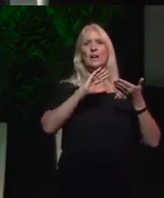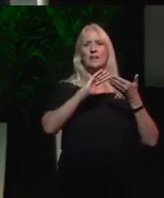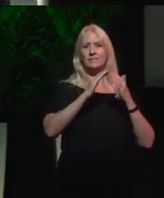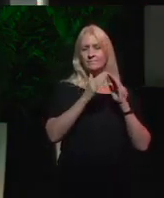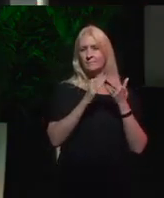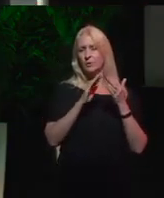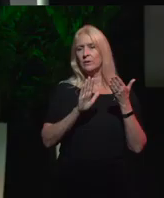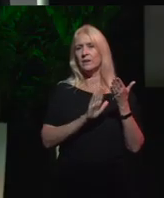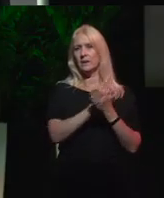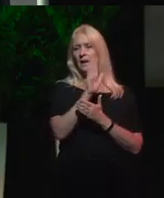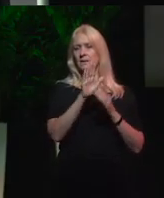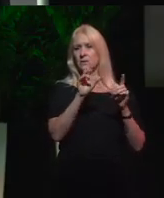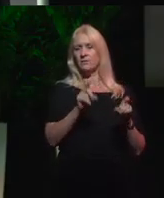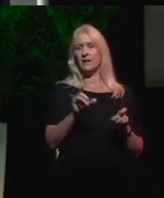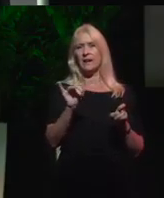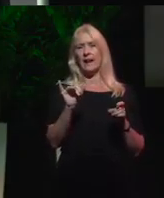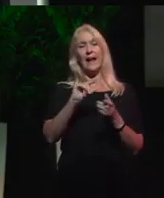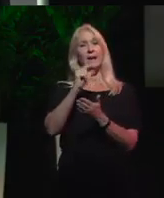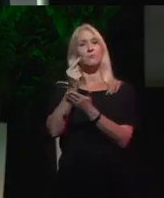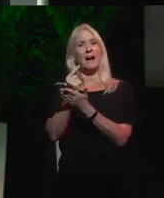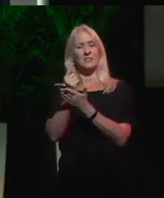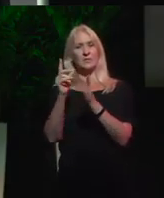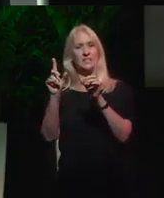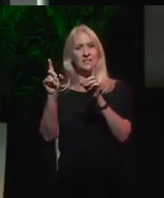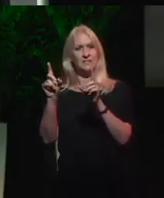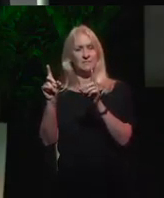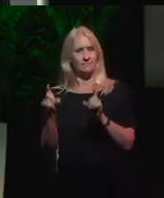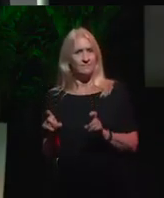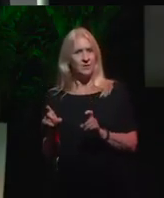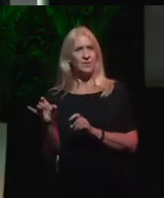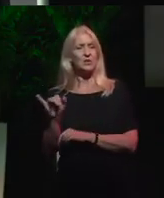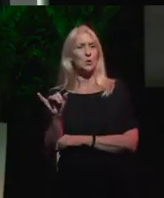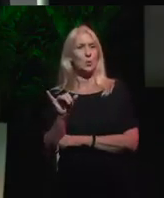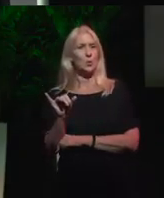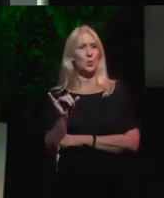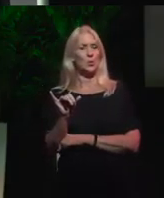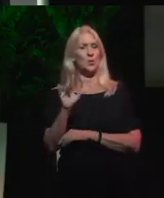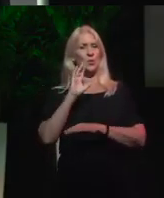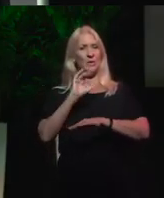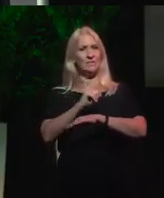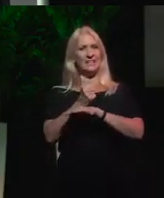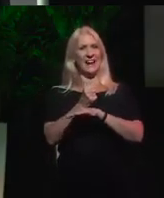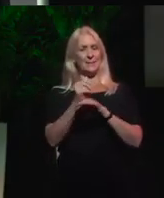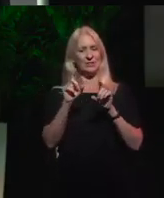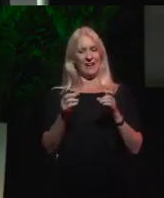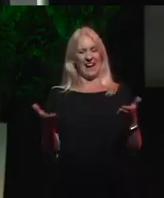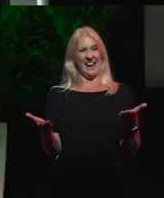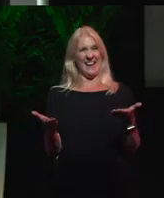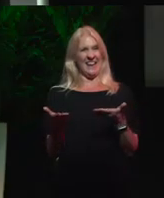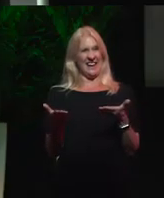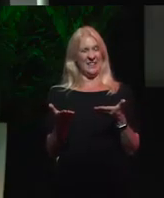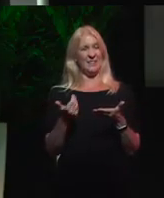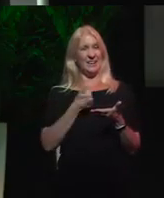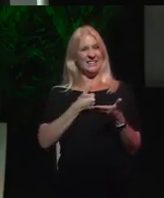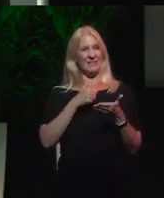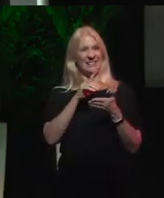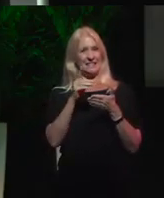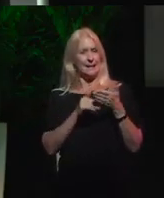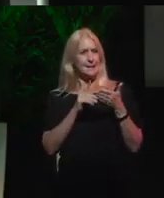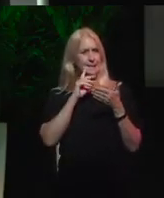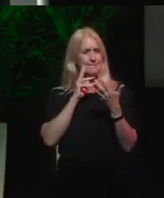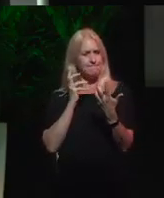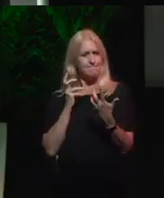Student Survey we deploy here at FSCJ. We have built a survey in-house and customized to the FSCJ